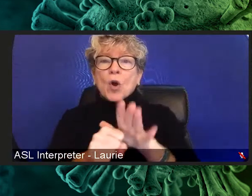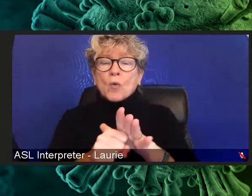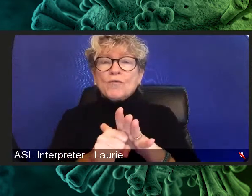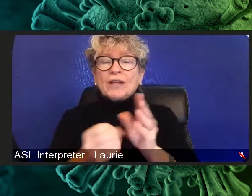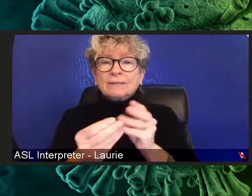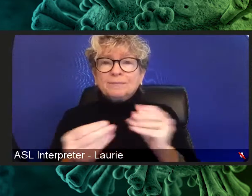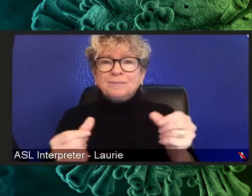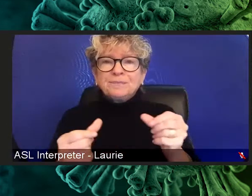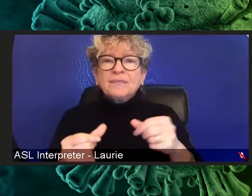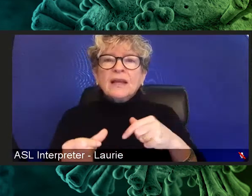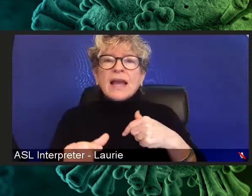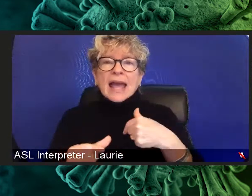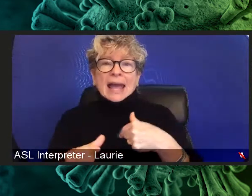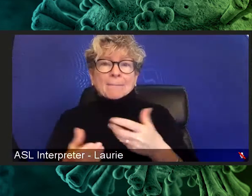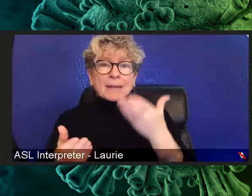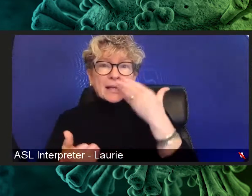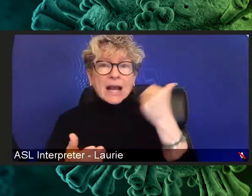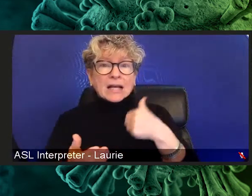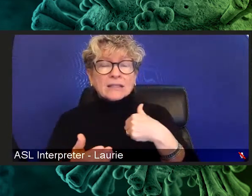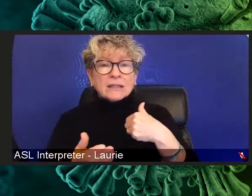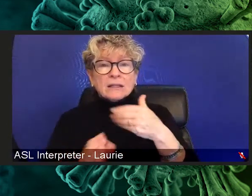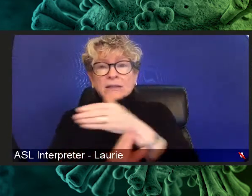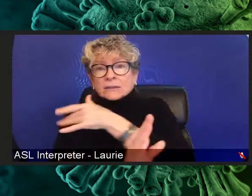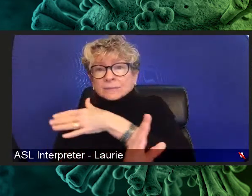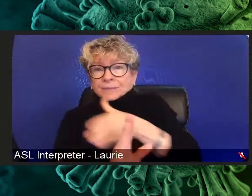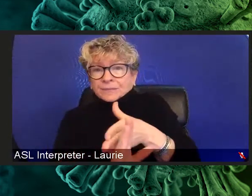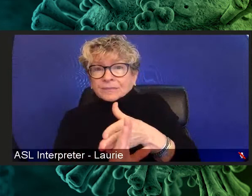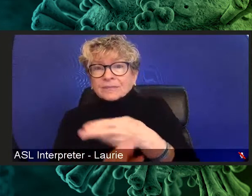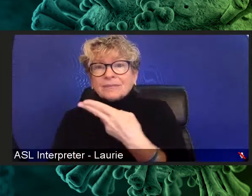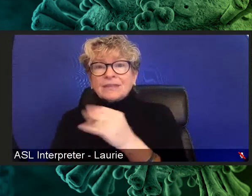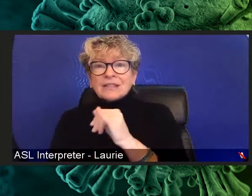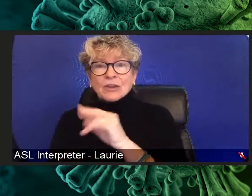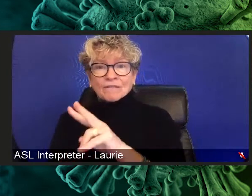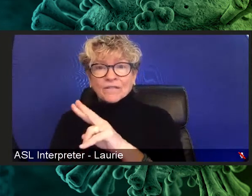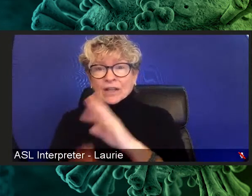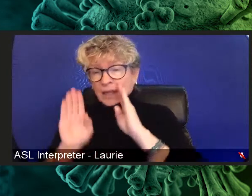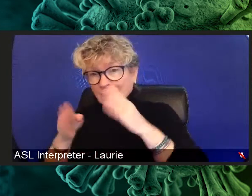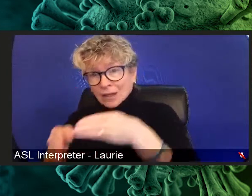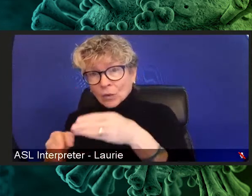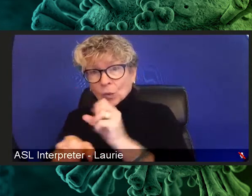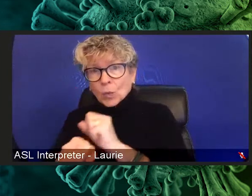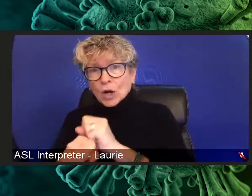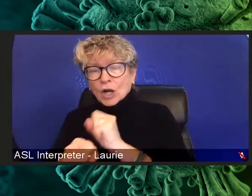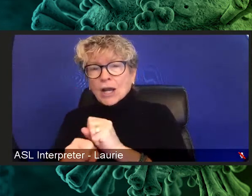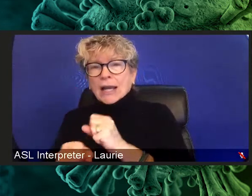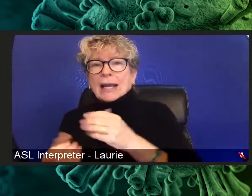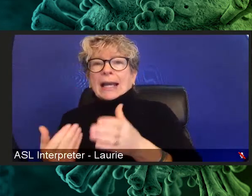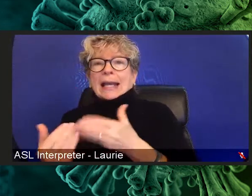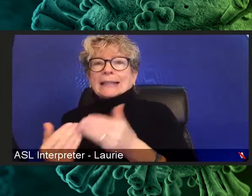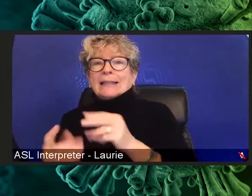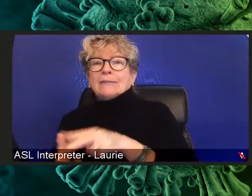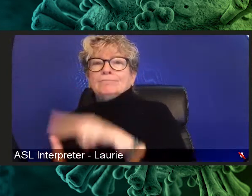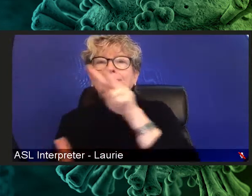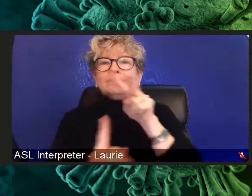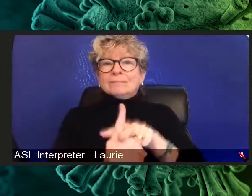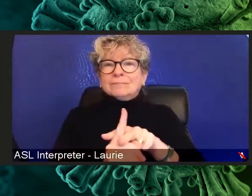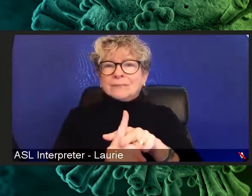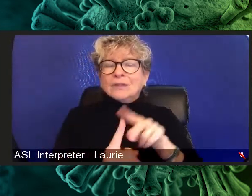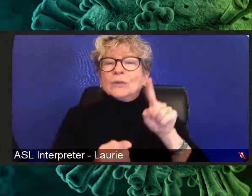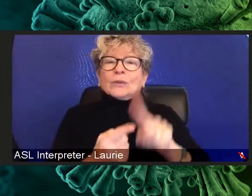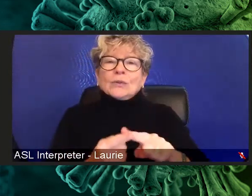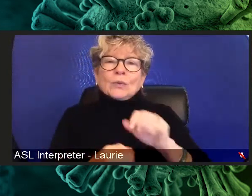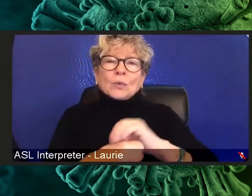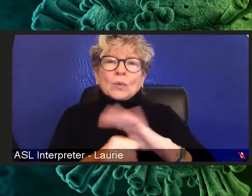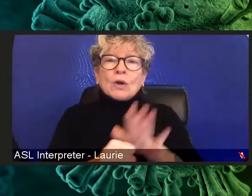on COVID after having done so much in the area of HIV is something I'm extremely proud of in our scientists.